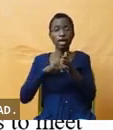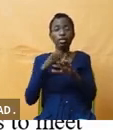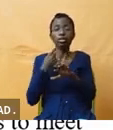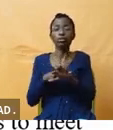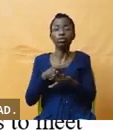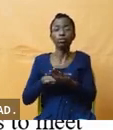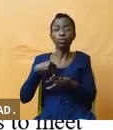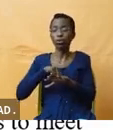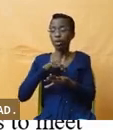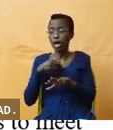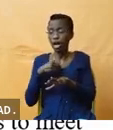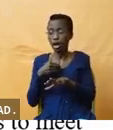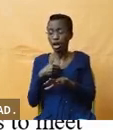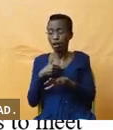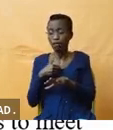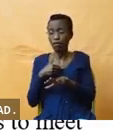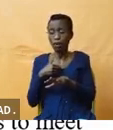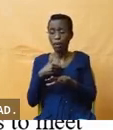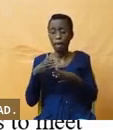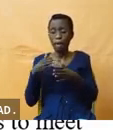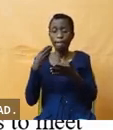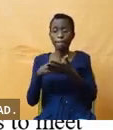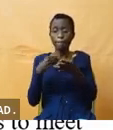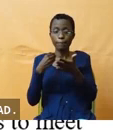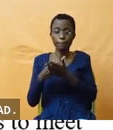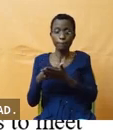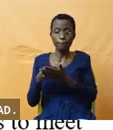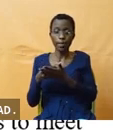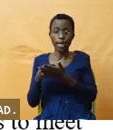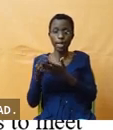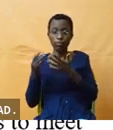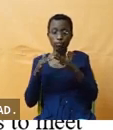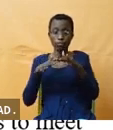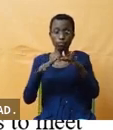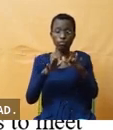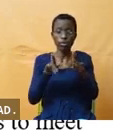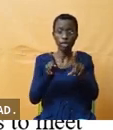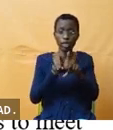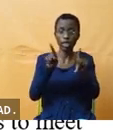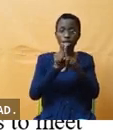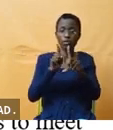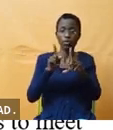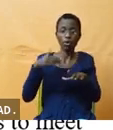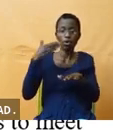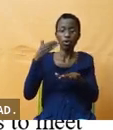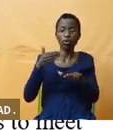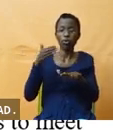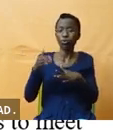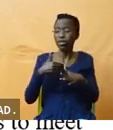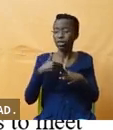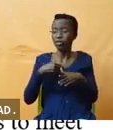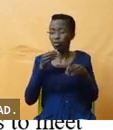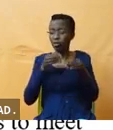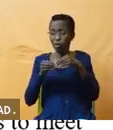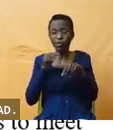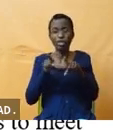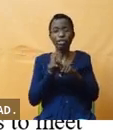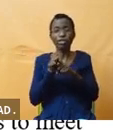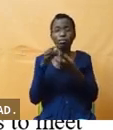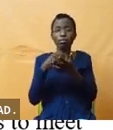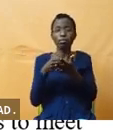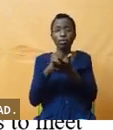an inflow of money, there is then potential for misappropriation of the same amount. So this nexus